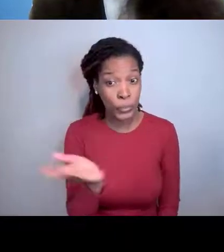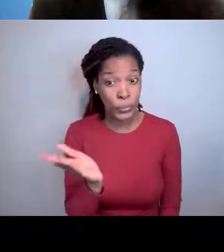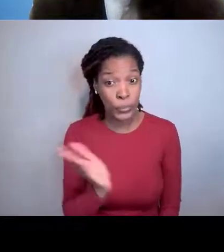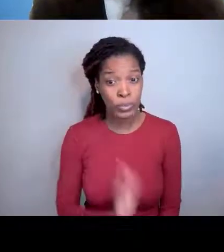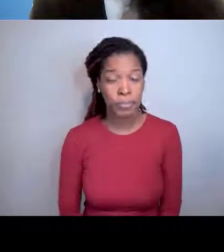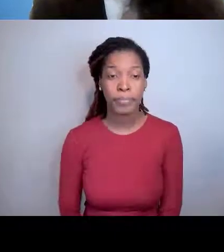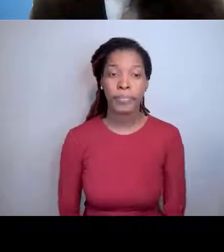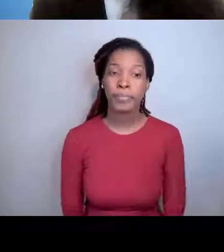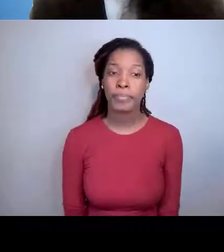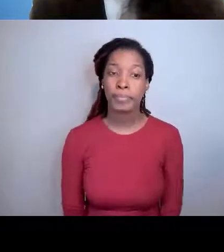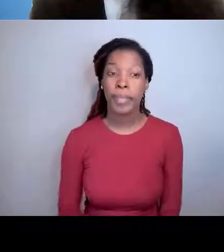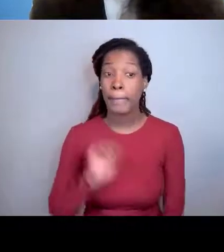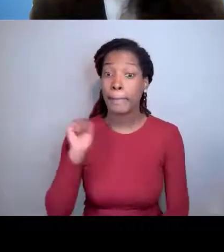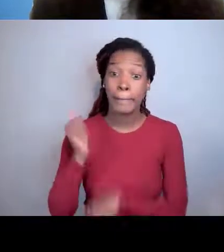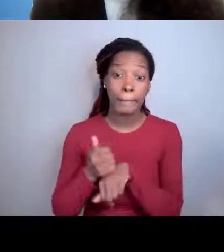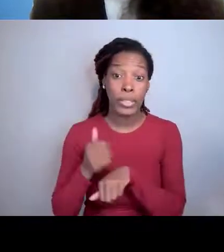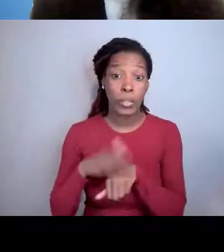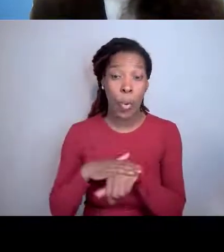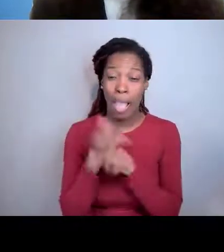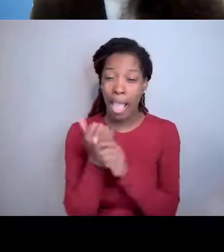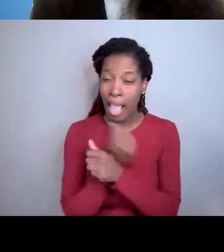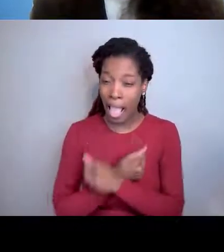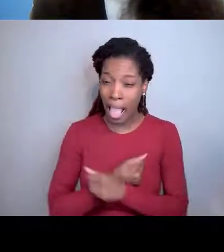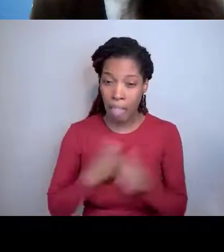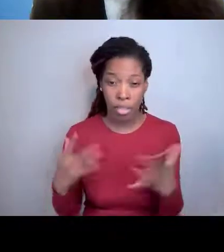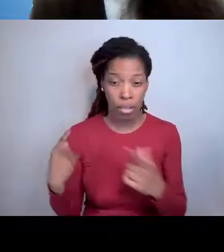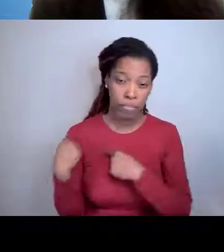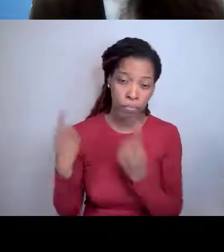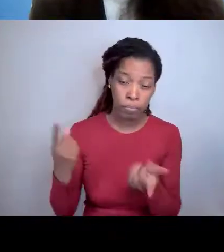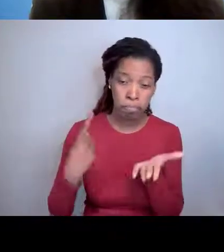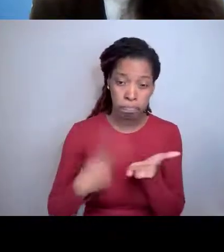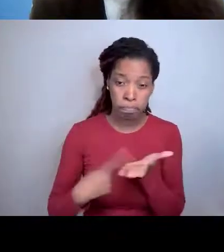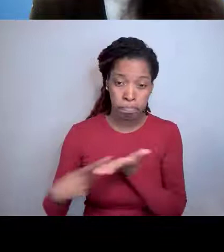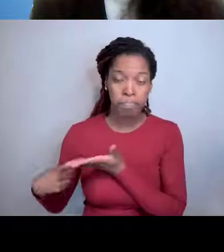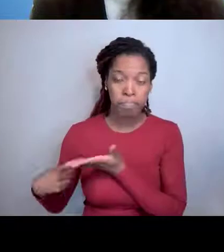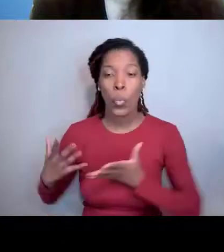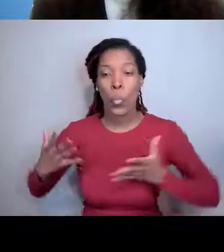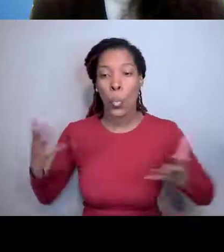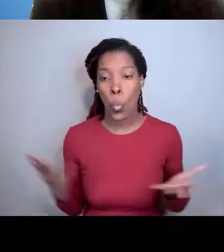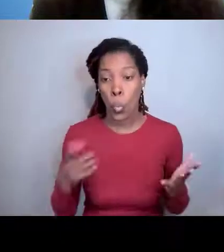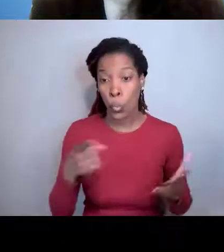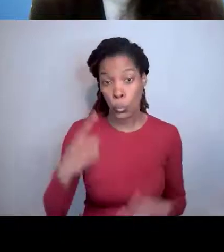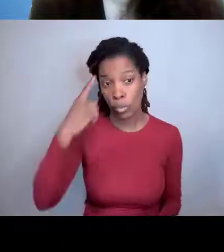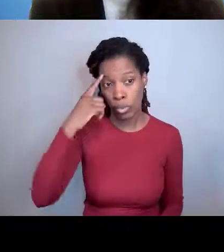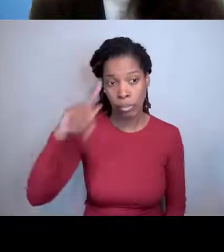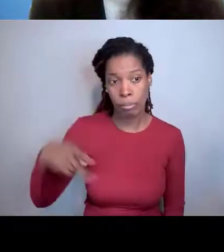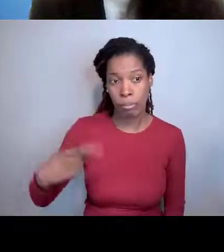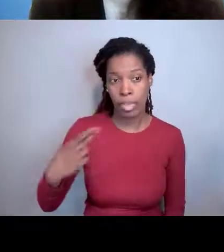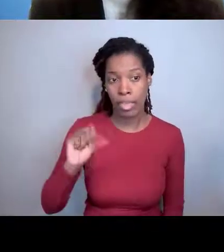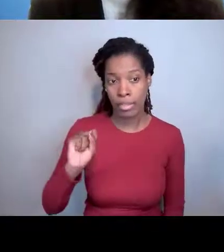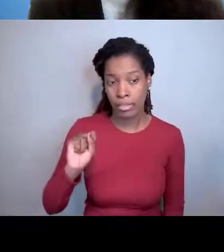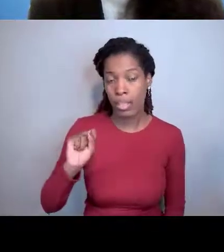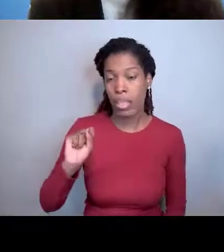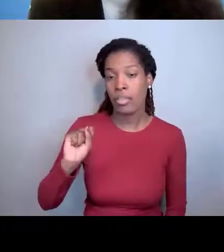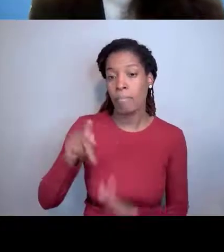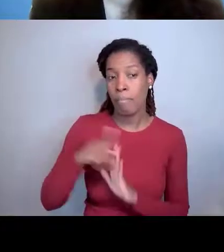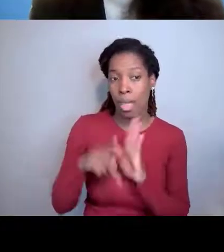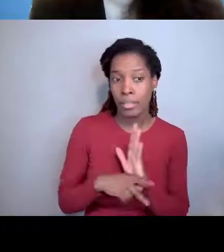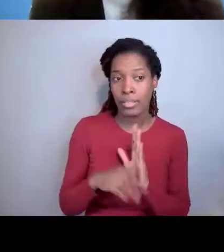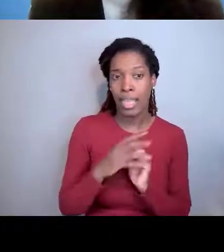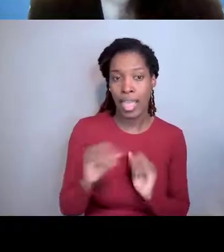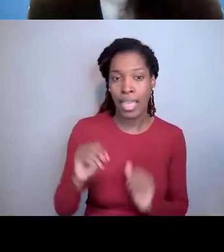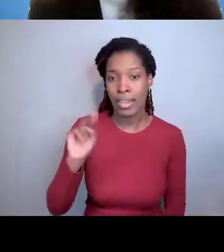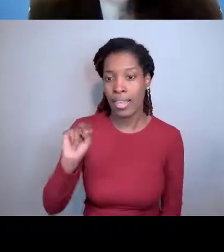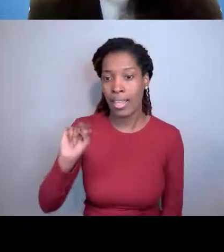on everything that's been discussed so far, what do you think are the PHS policy and NIH grants policy